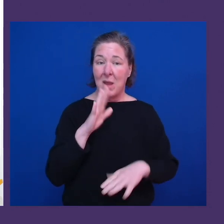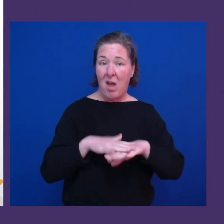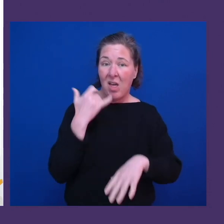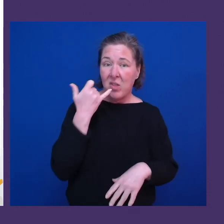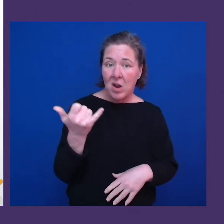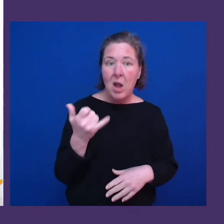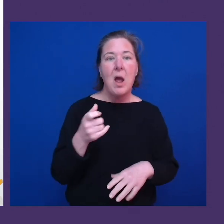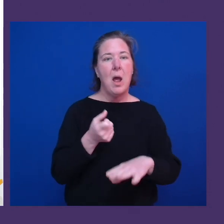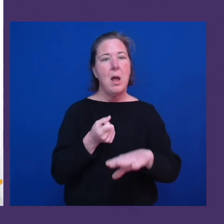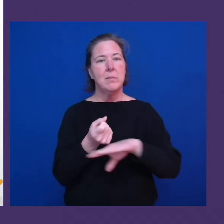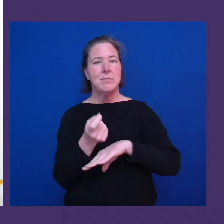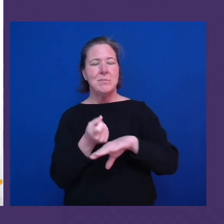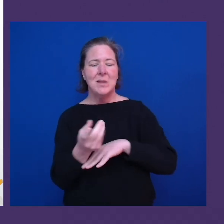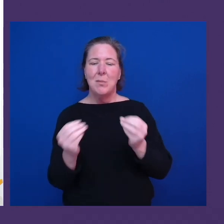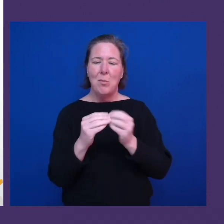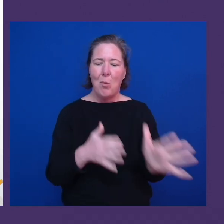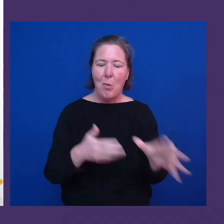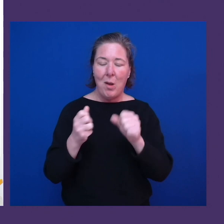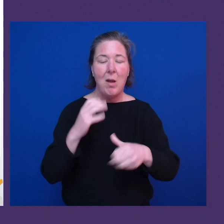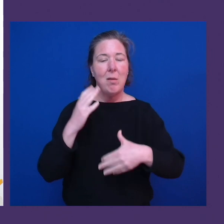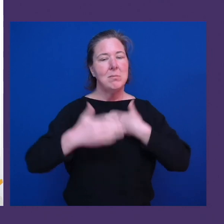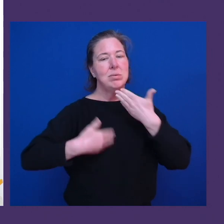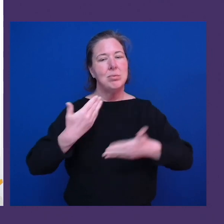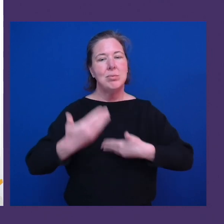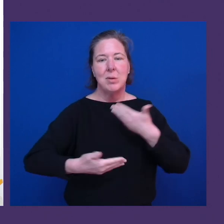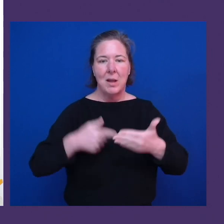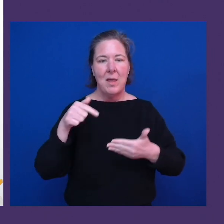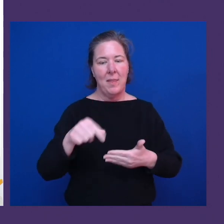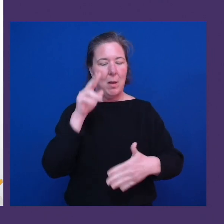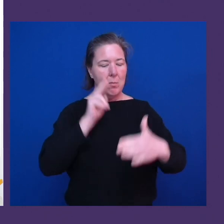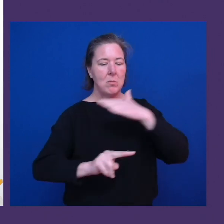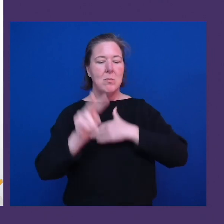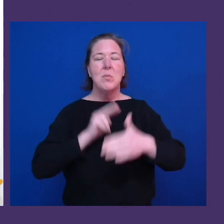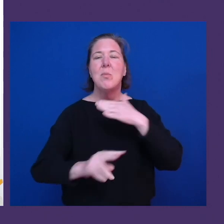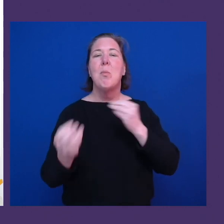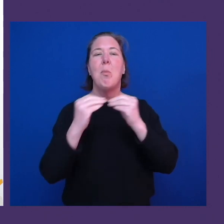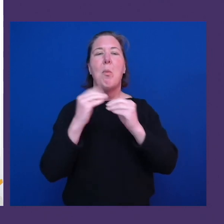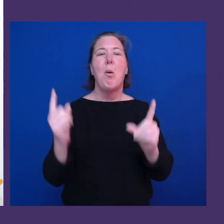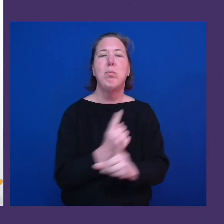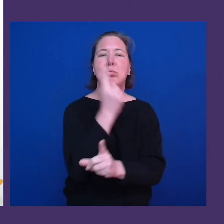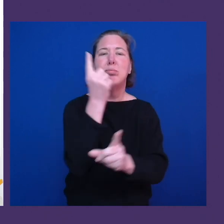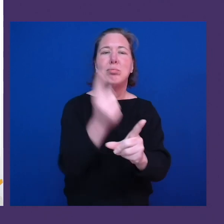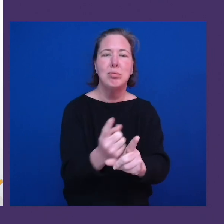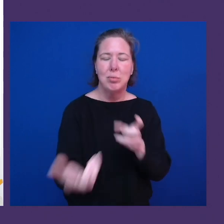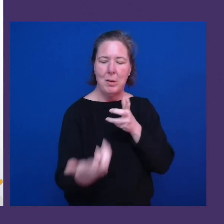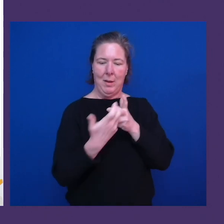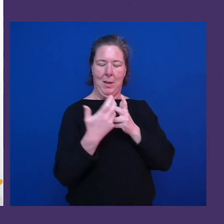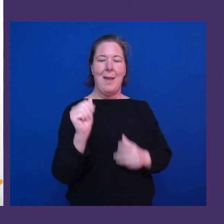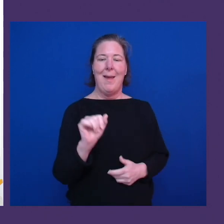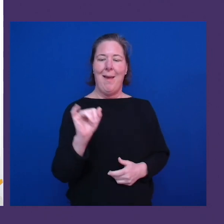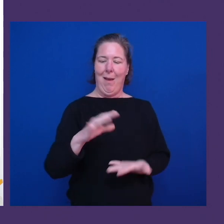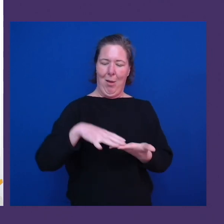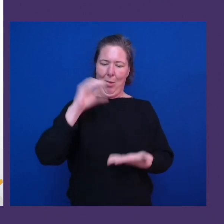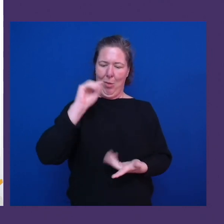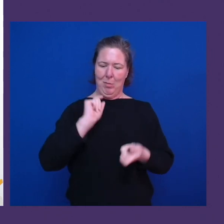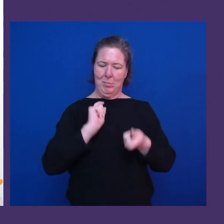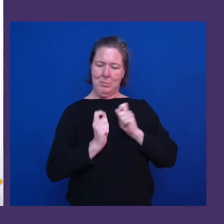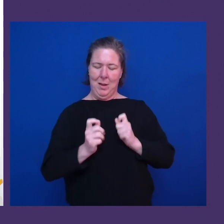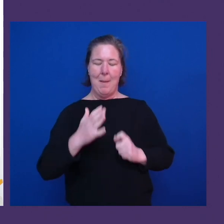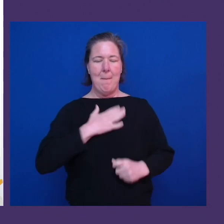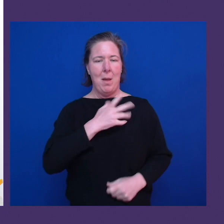quickly. And over time, these predictions get more accurate because AI learns and adapts to my personal speaking